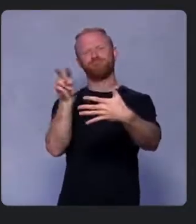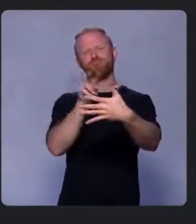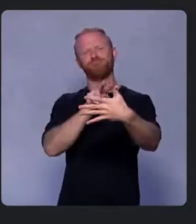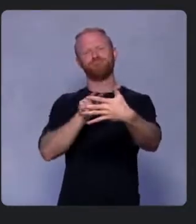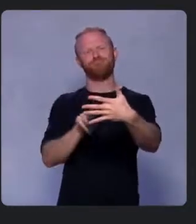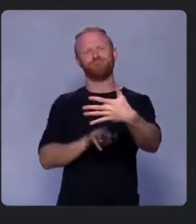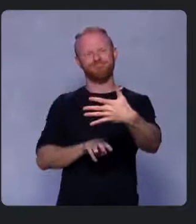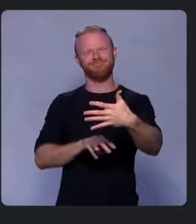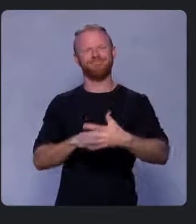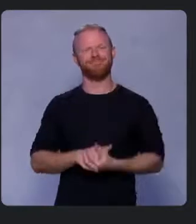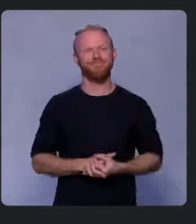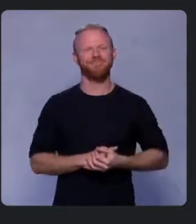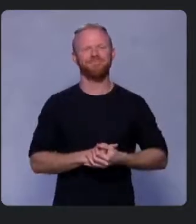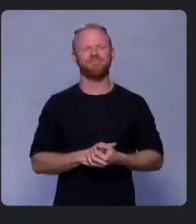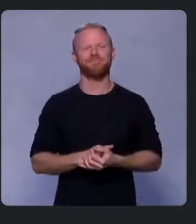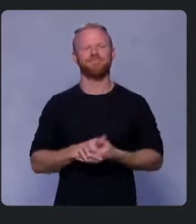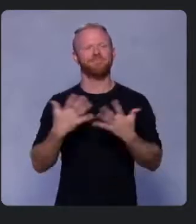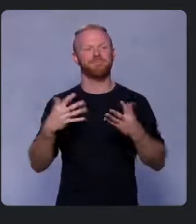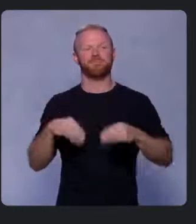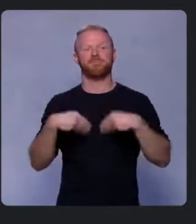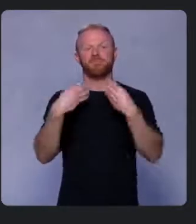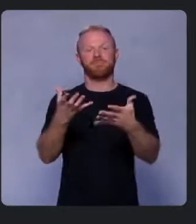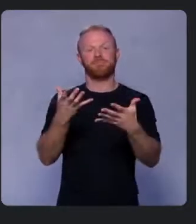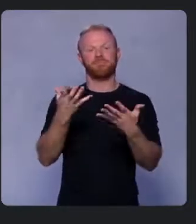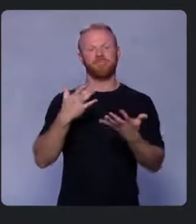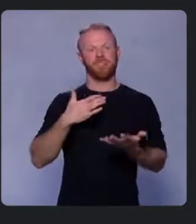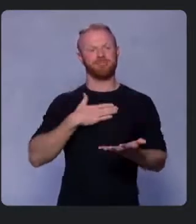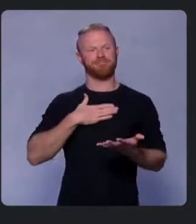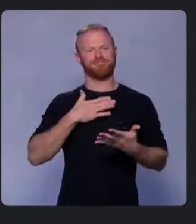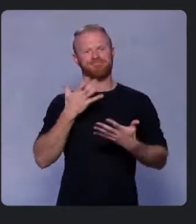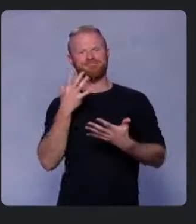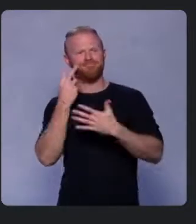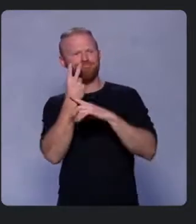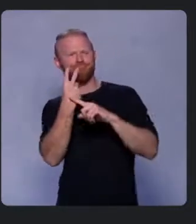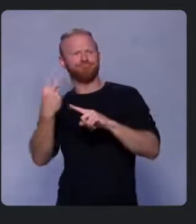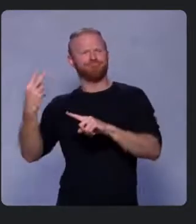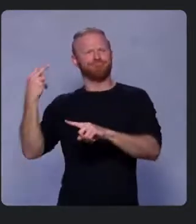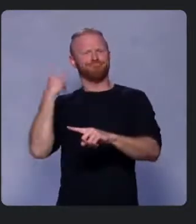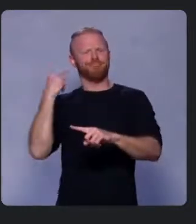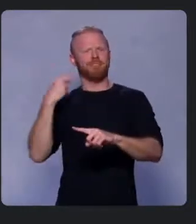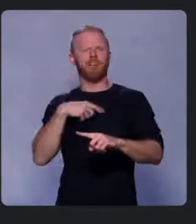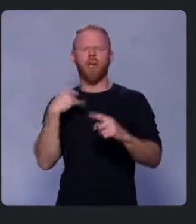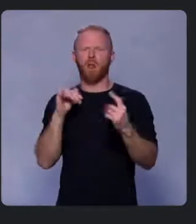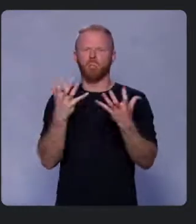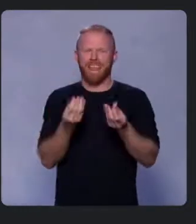In addition to providing personalized content to look back on, we also want to give you more control.